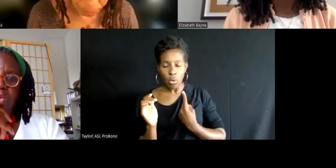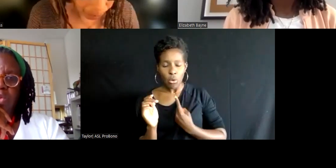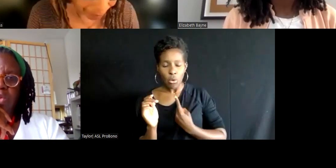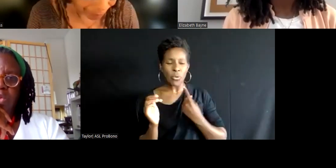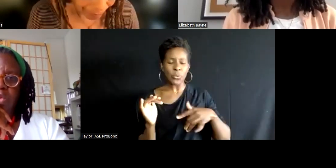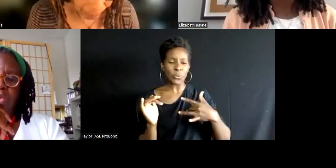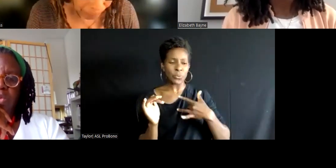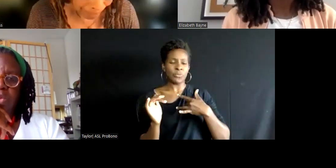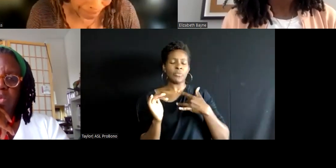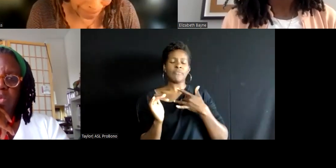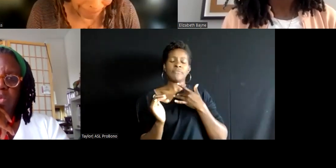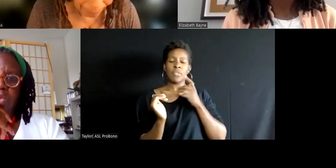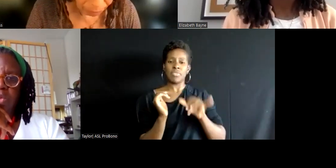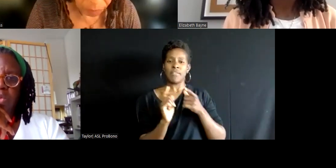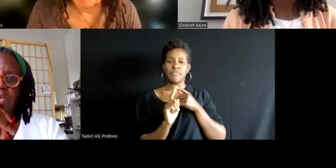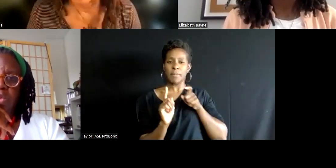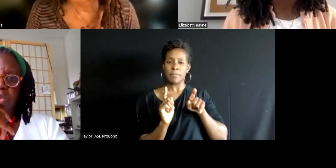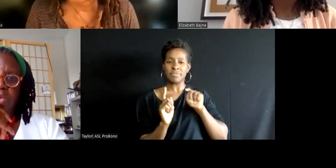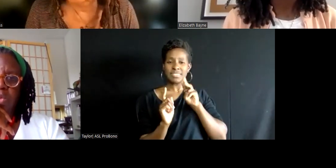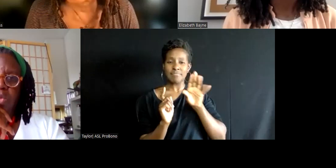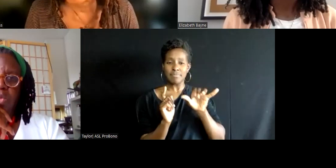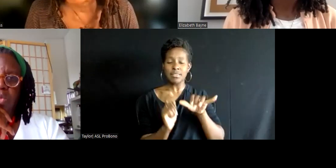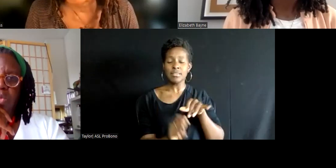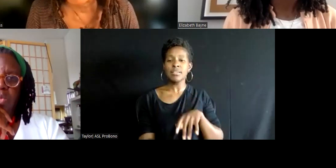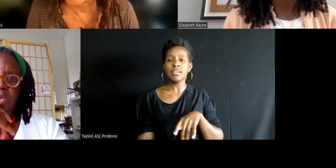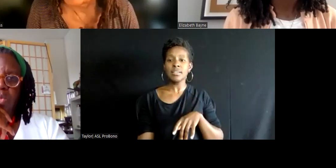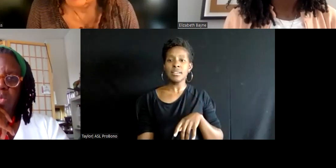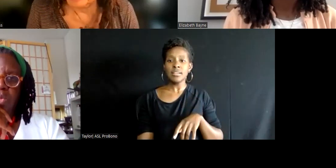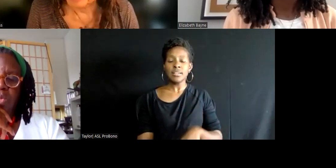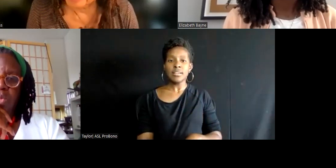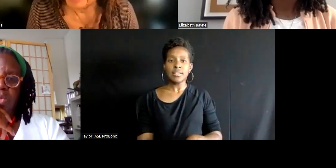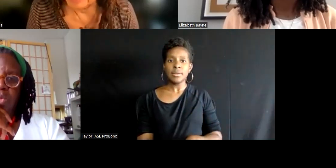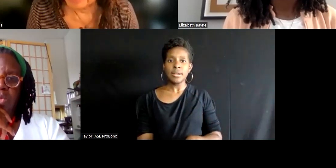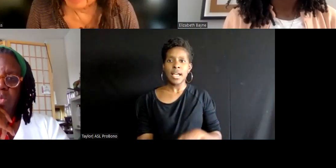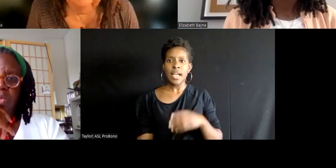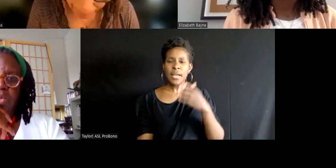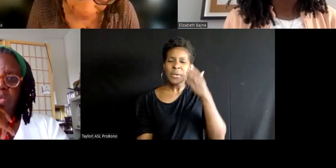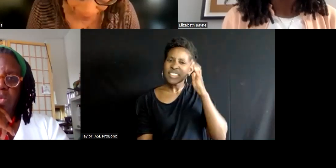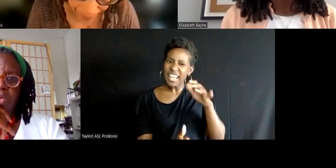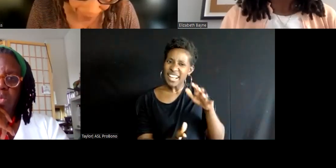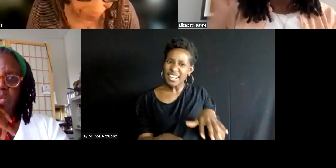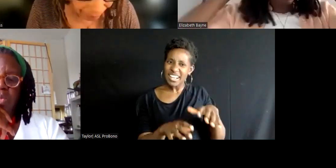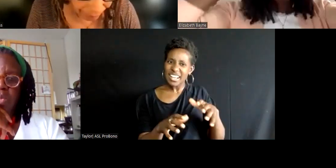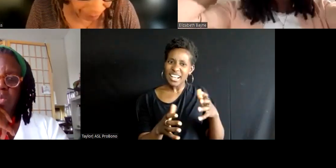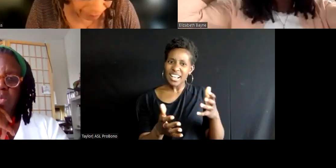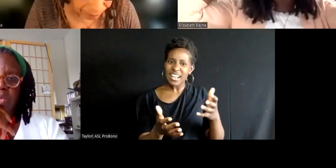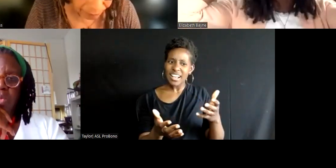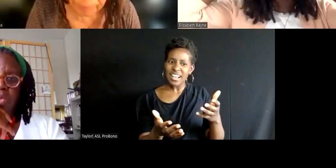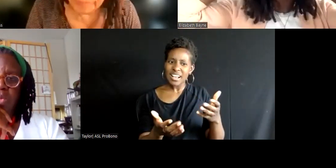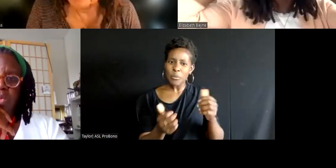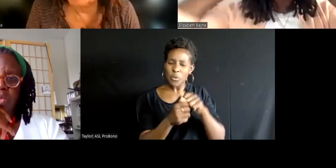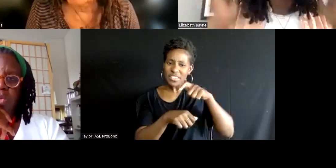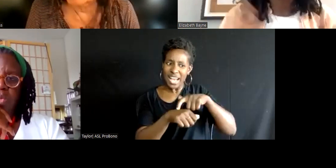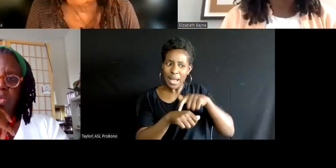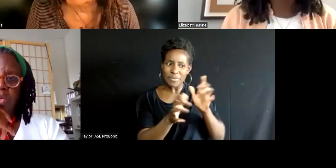that about her. And that's something that I don't know, that came with time. Is that Yeah, and I was